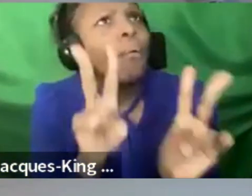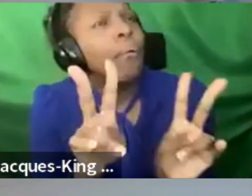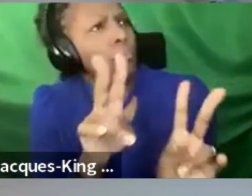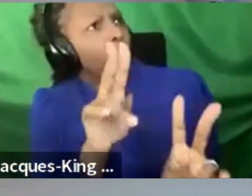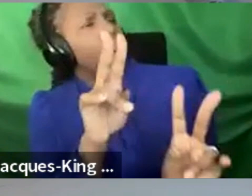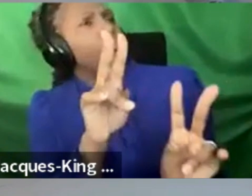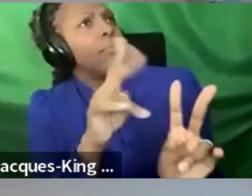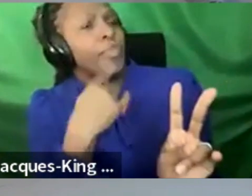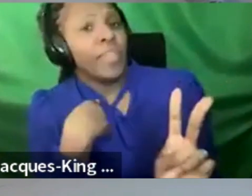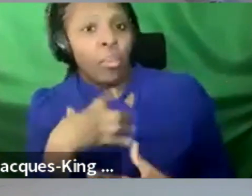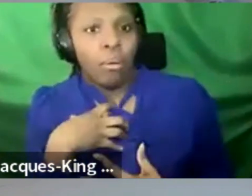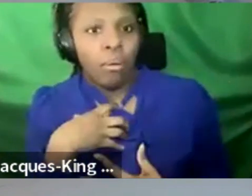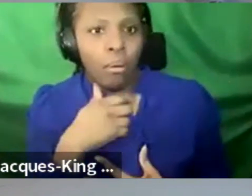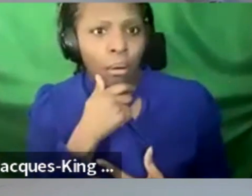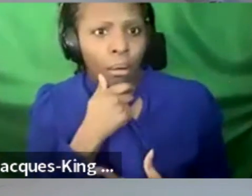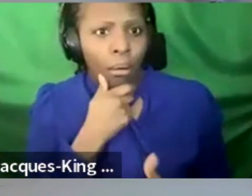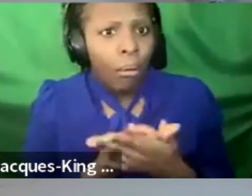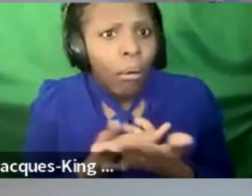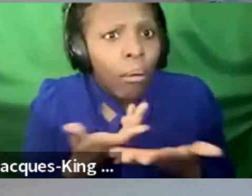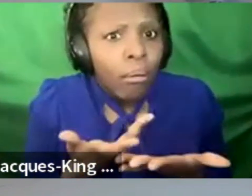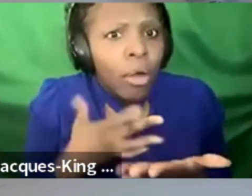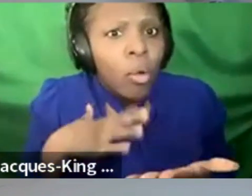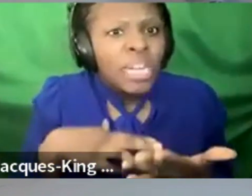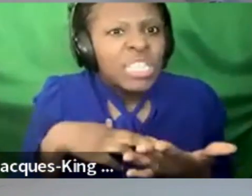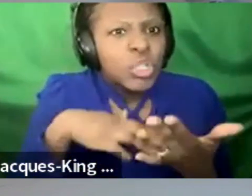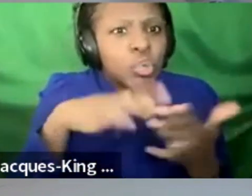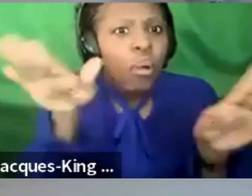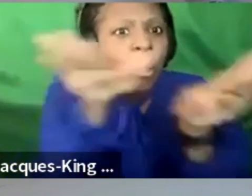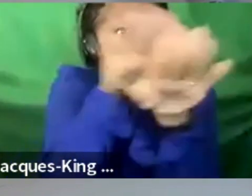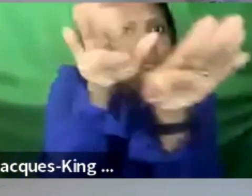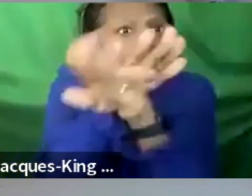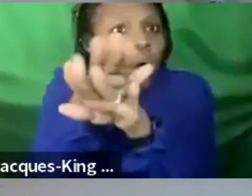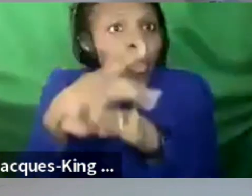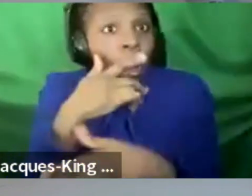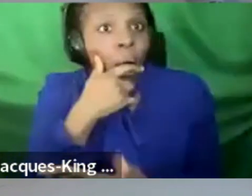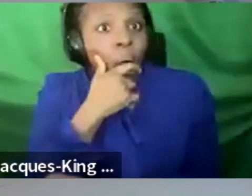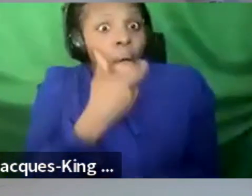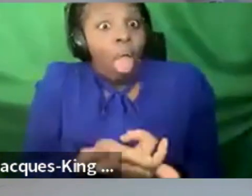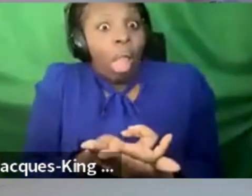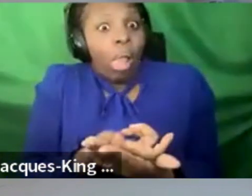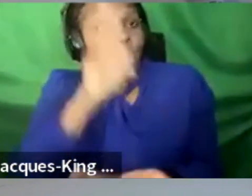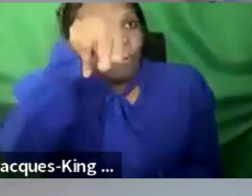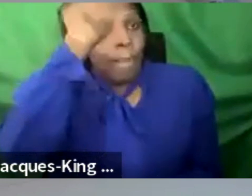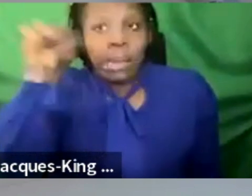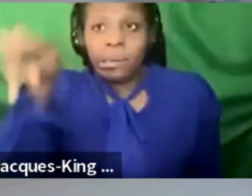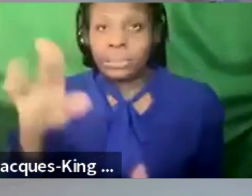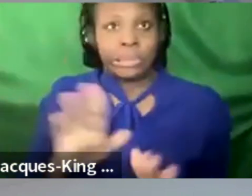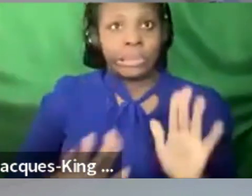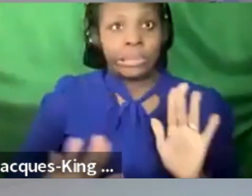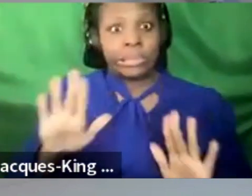were upset. They wanted to paint over it. They were quite shocked by what he painted.